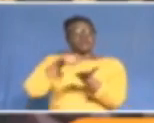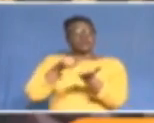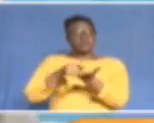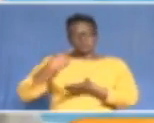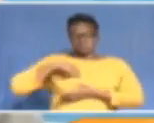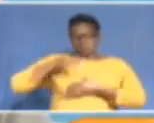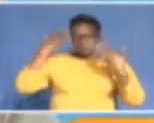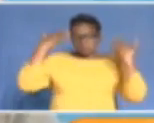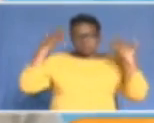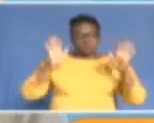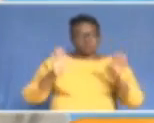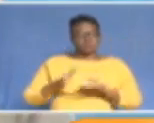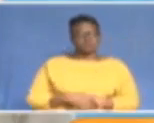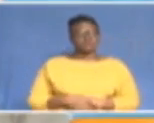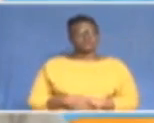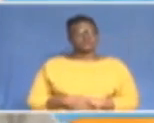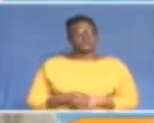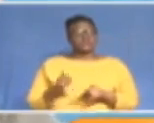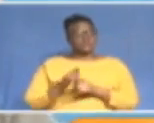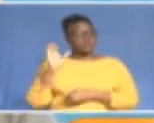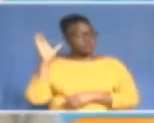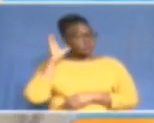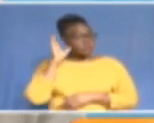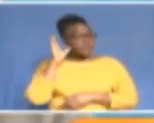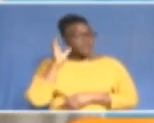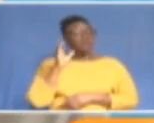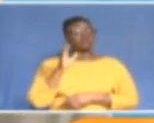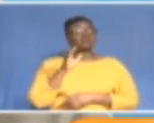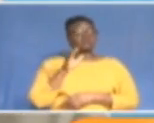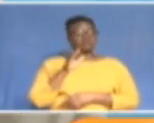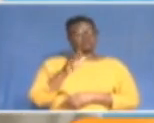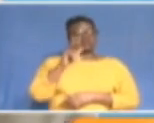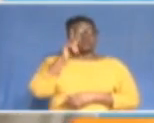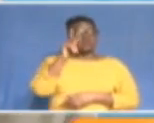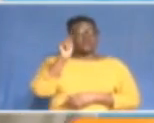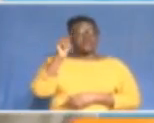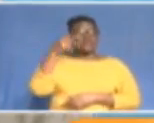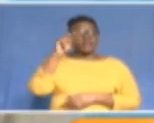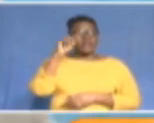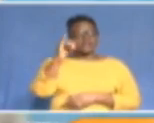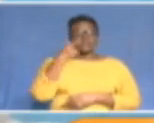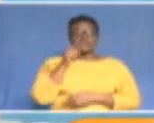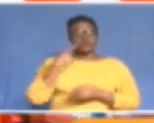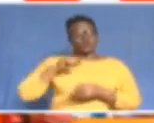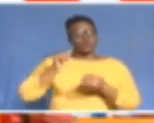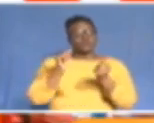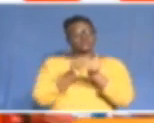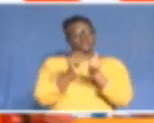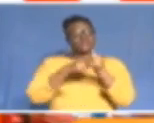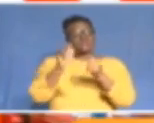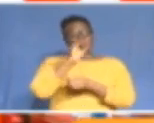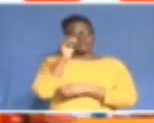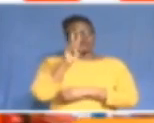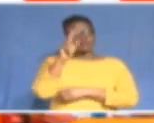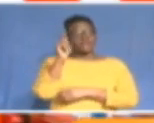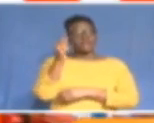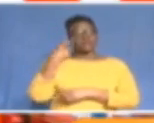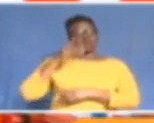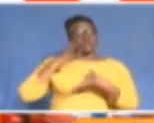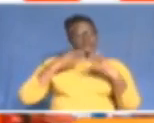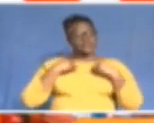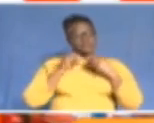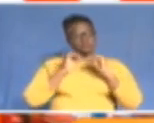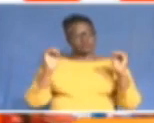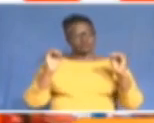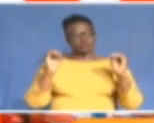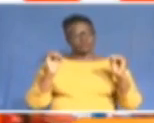hatujui. Na mumesikia kadhiani wamesema hiyo 16% VAT hatutaki. Bwana Uhuru Muigai Kenyatta,